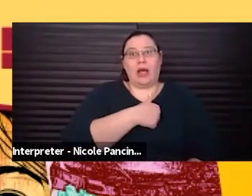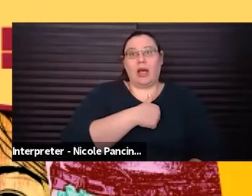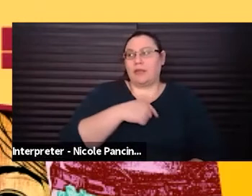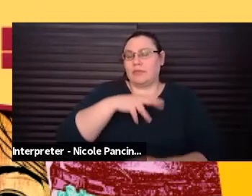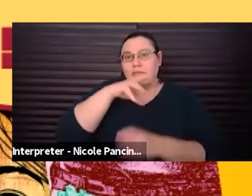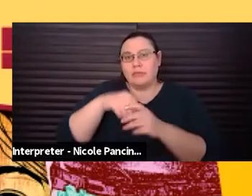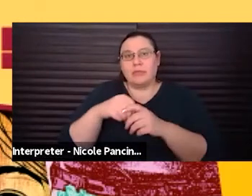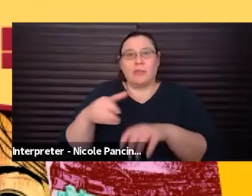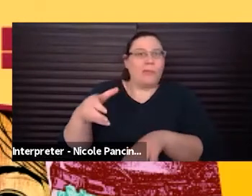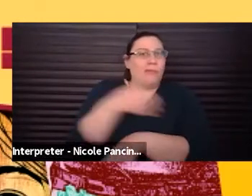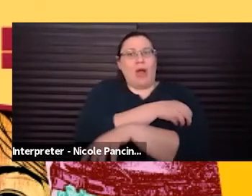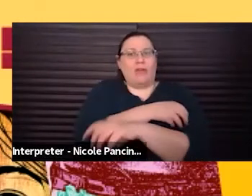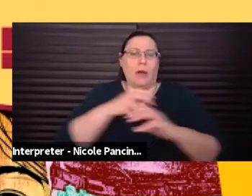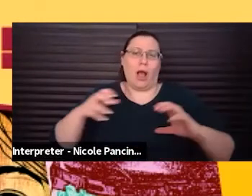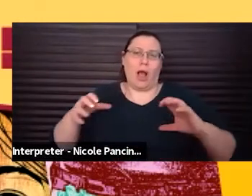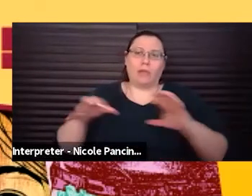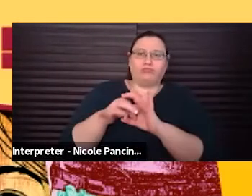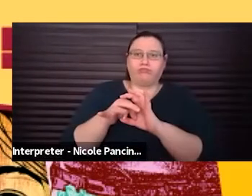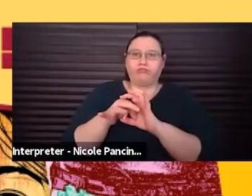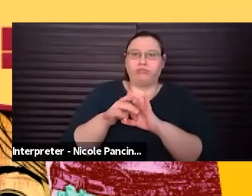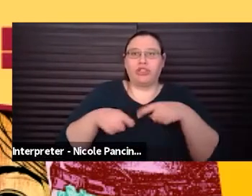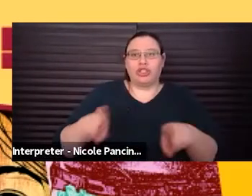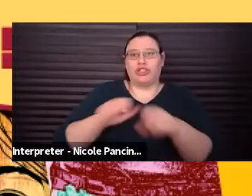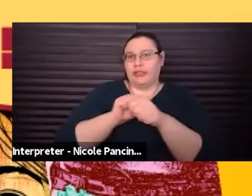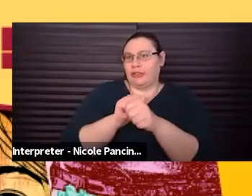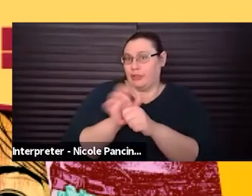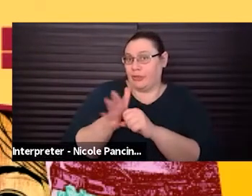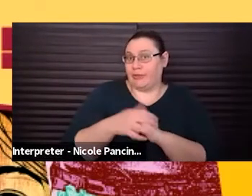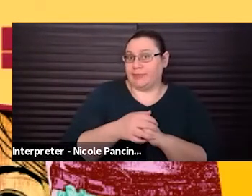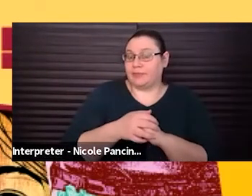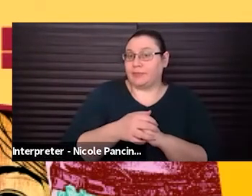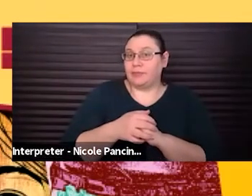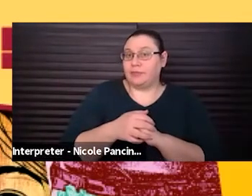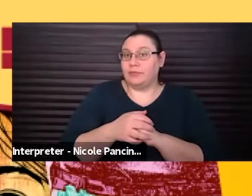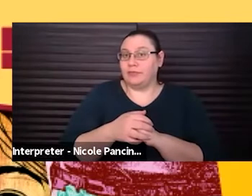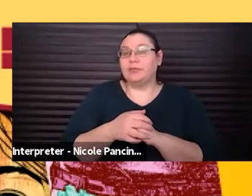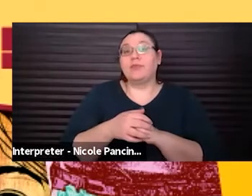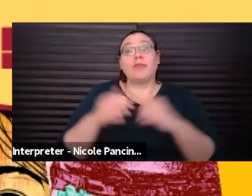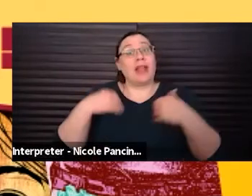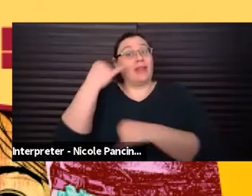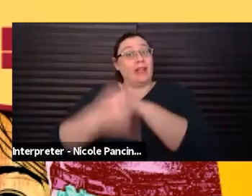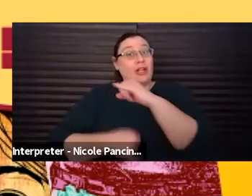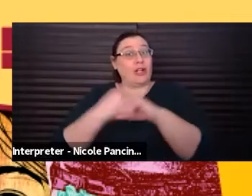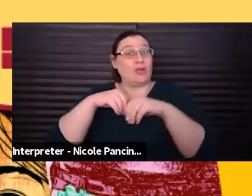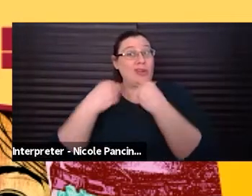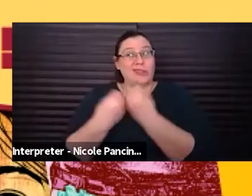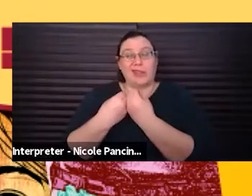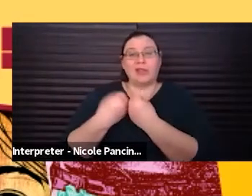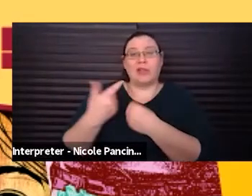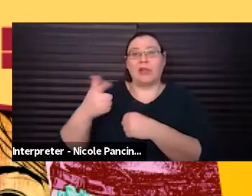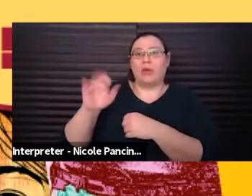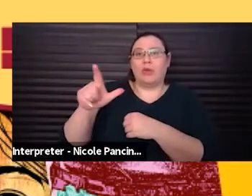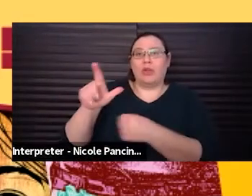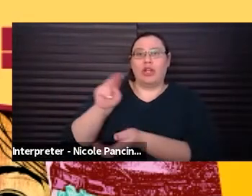powerful solidarity during COVID-19. And, you know, we have an international organization, Global Nurses United, and we've